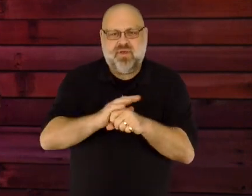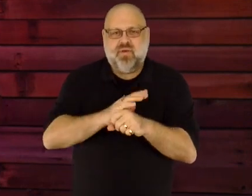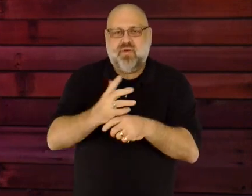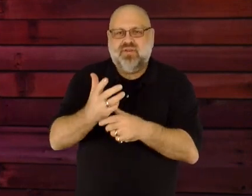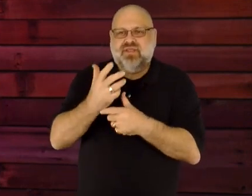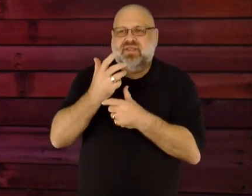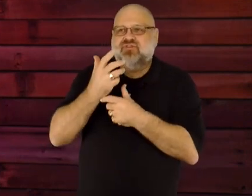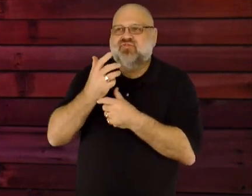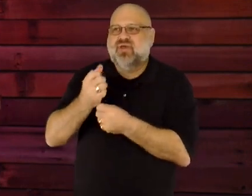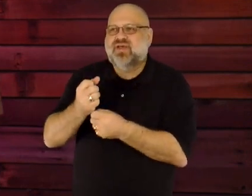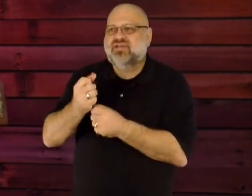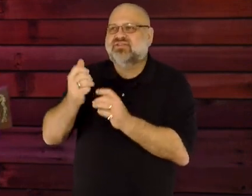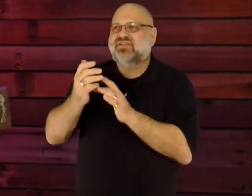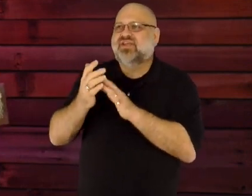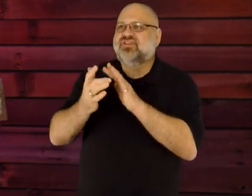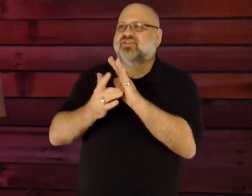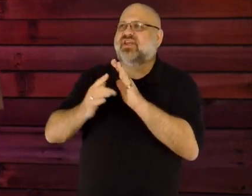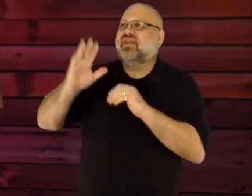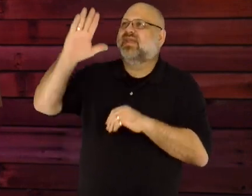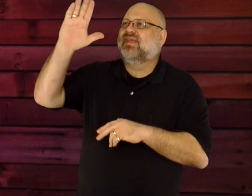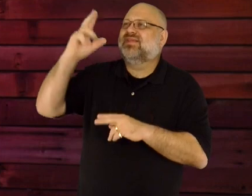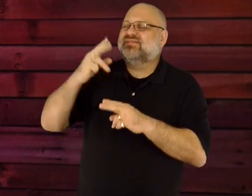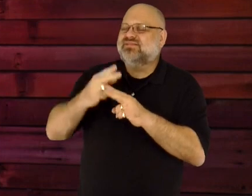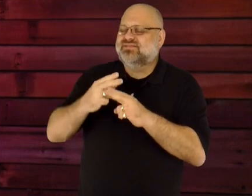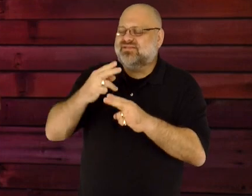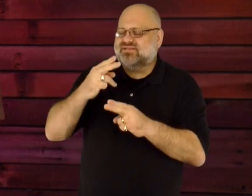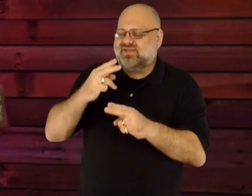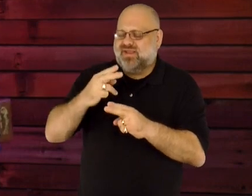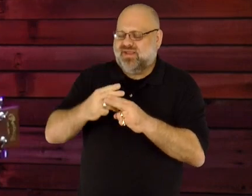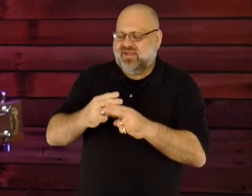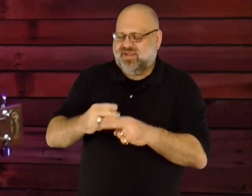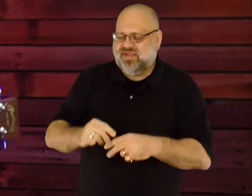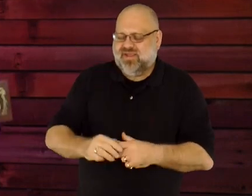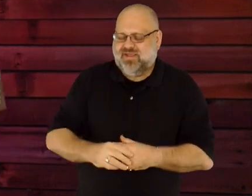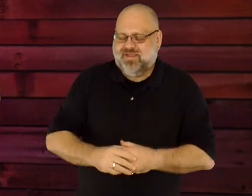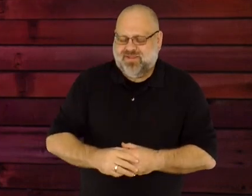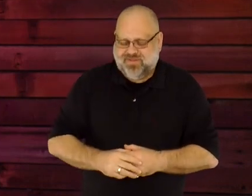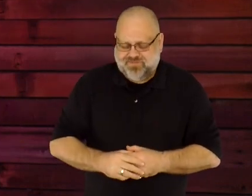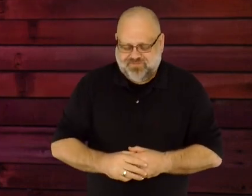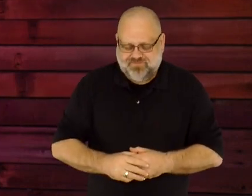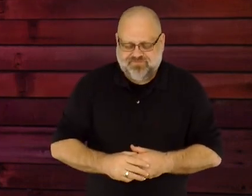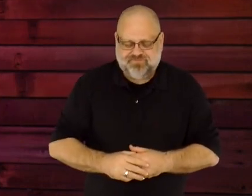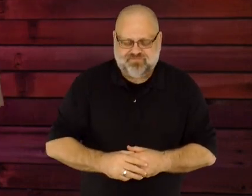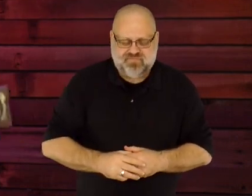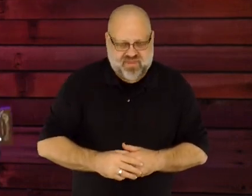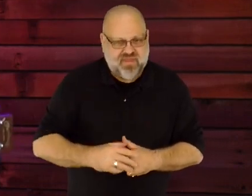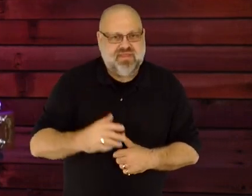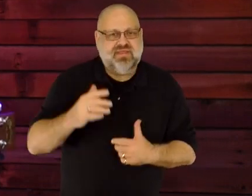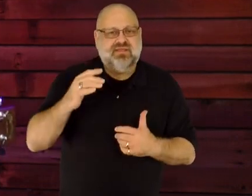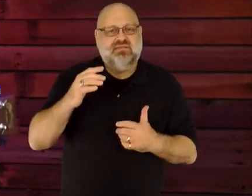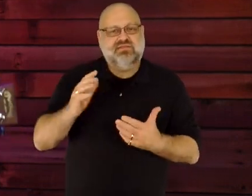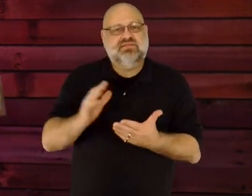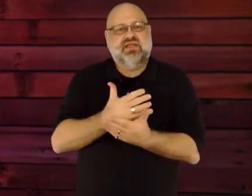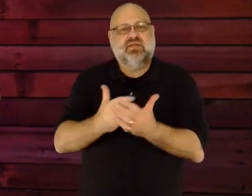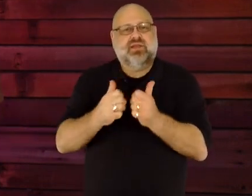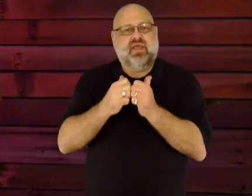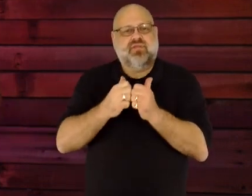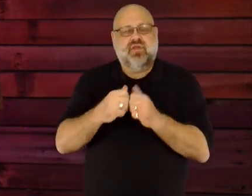but only trust in Jesus' name. We'll say together, Christ alone.